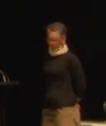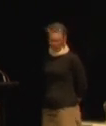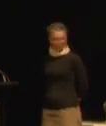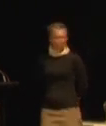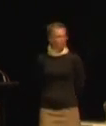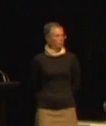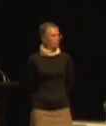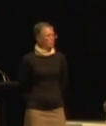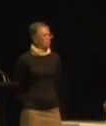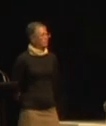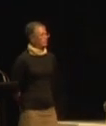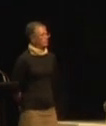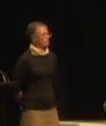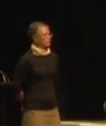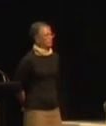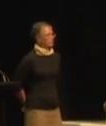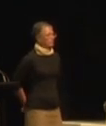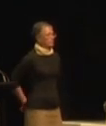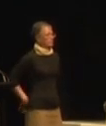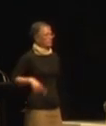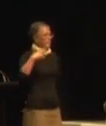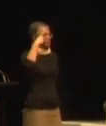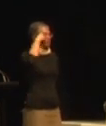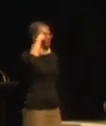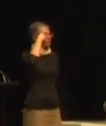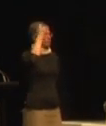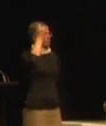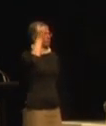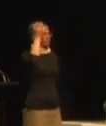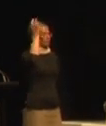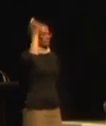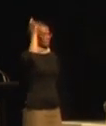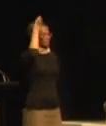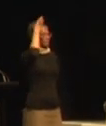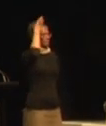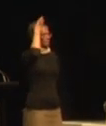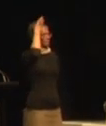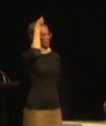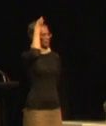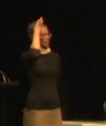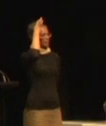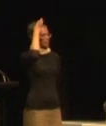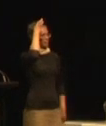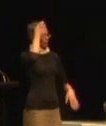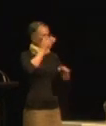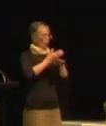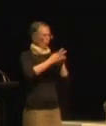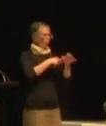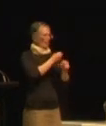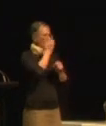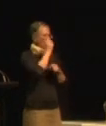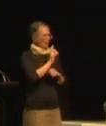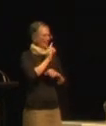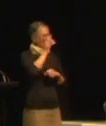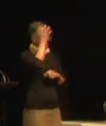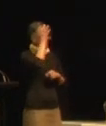So put that thought in a little treasure palace in your mind. Maybe not in working memory for the next 30 minutes or so,